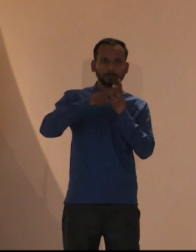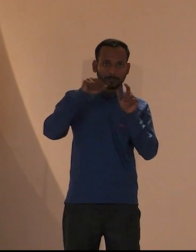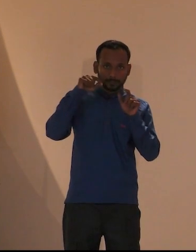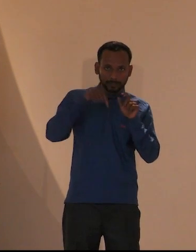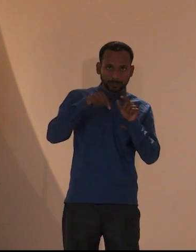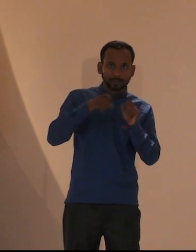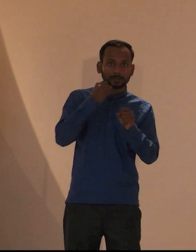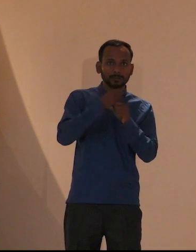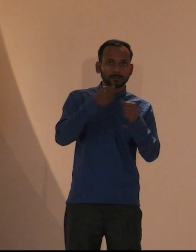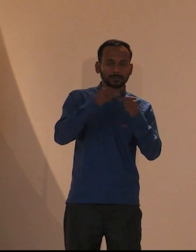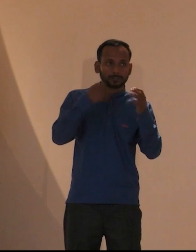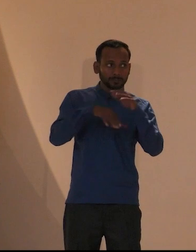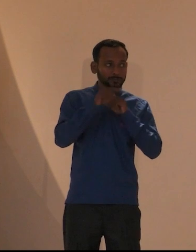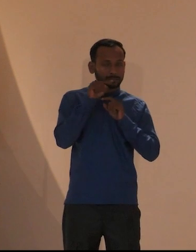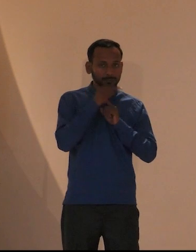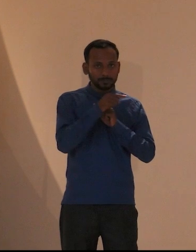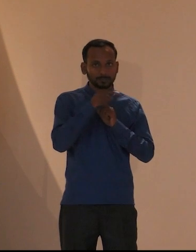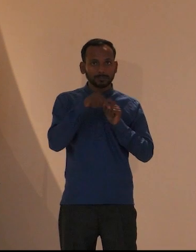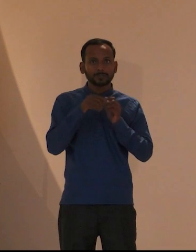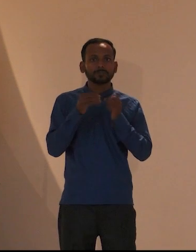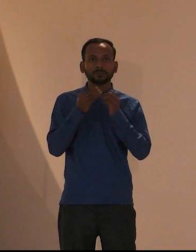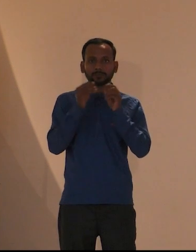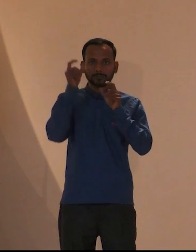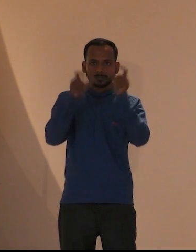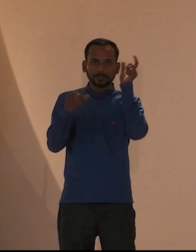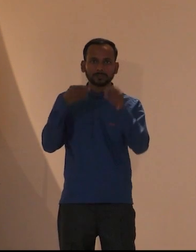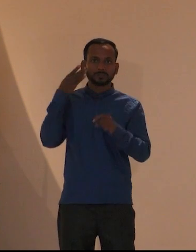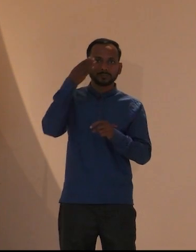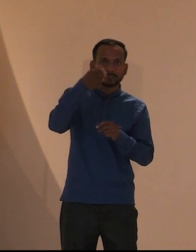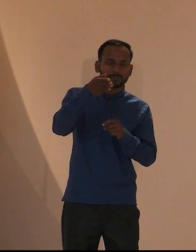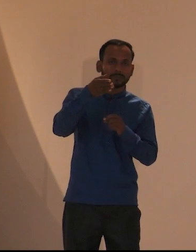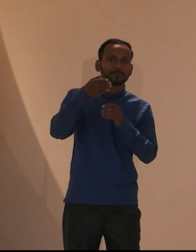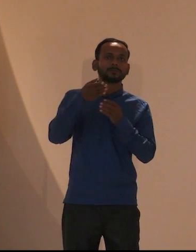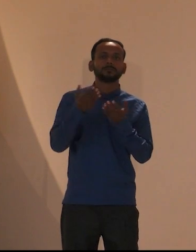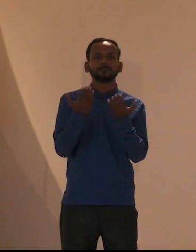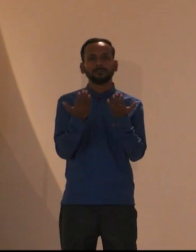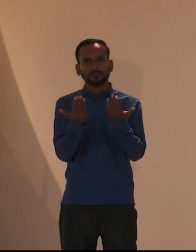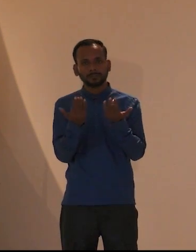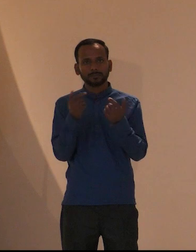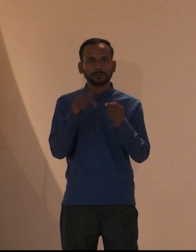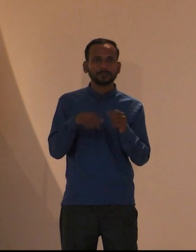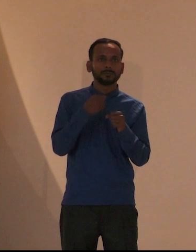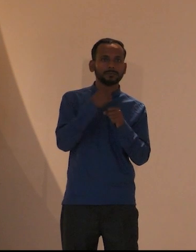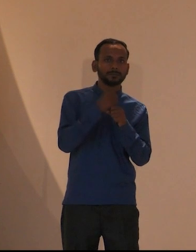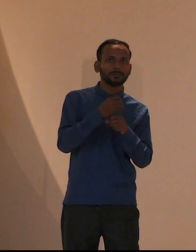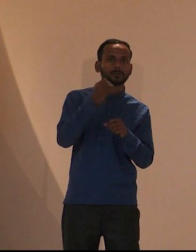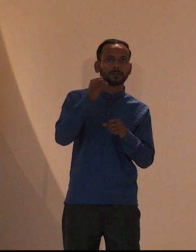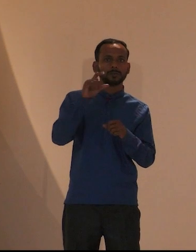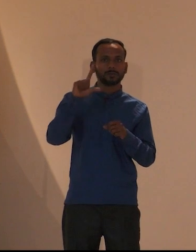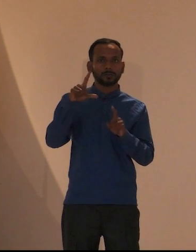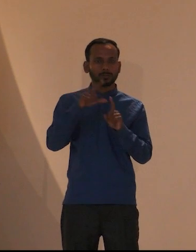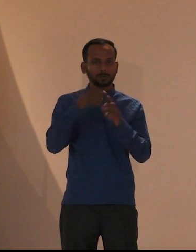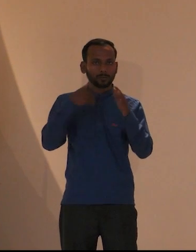the Archdiocese helped us find a space within Old Goa which we